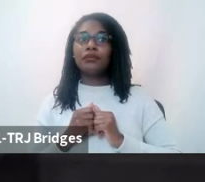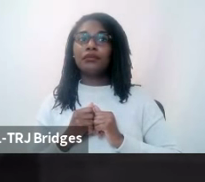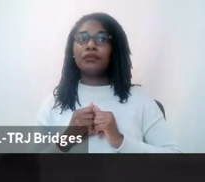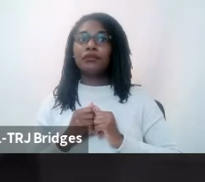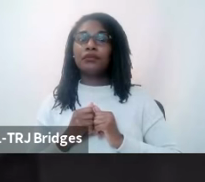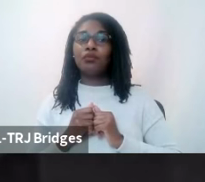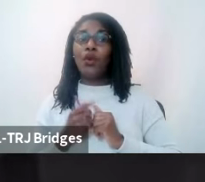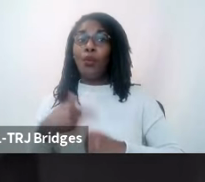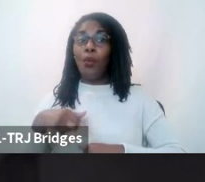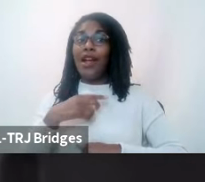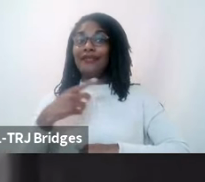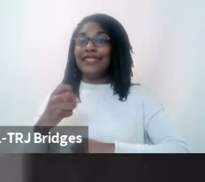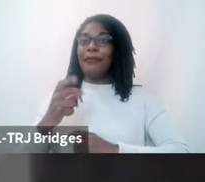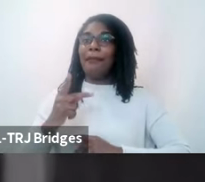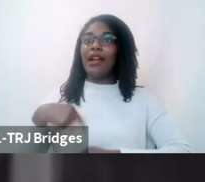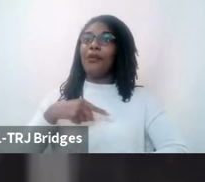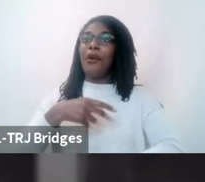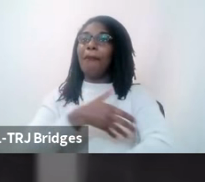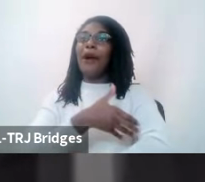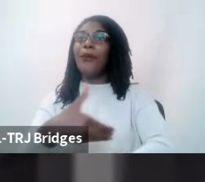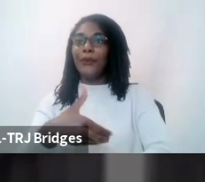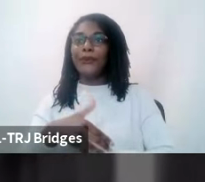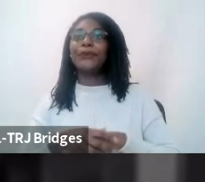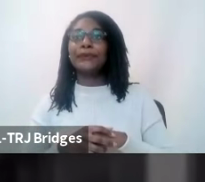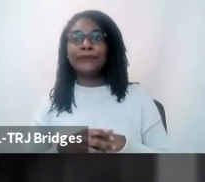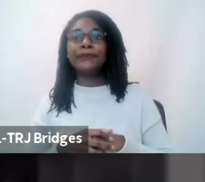the power, nothing more than that.